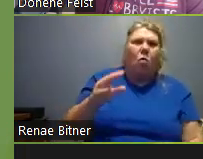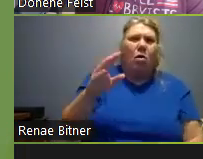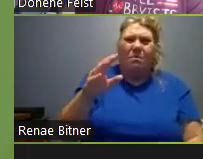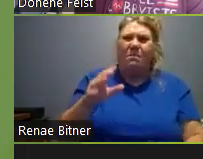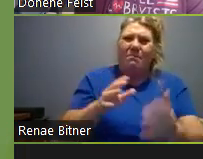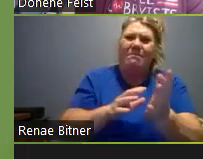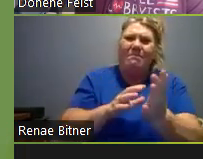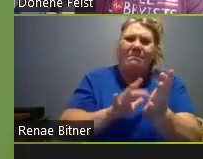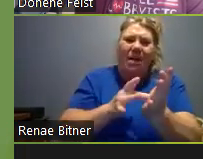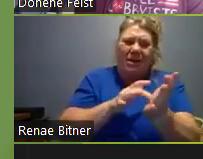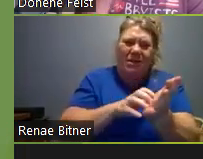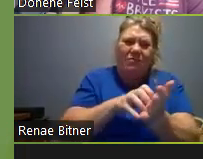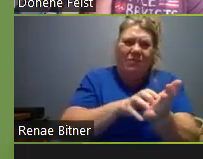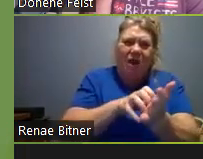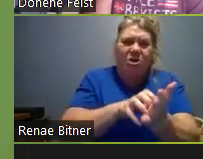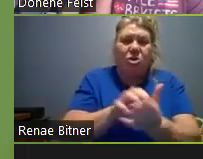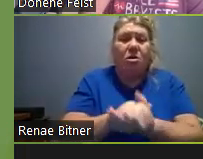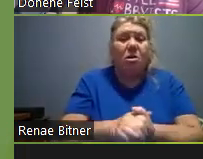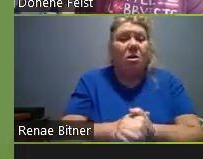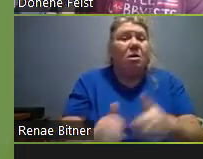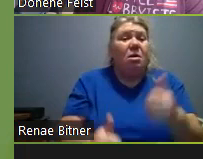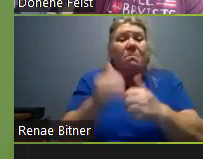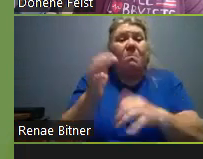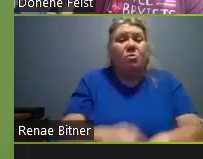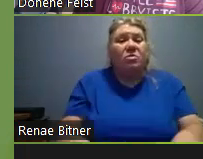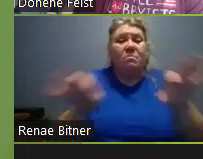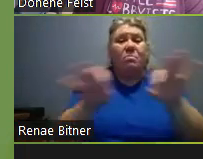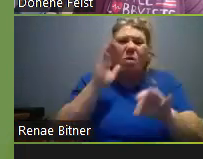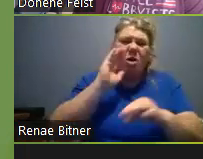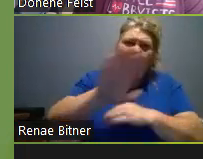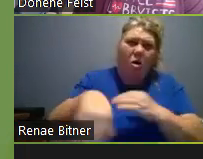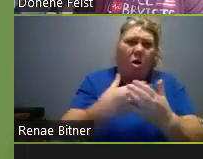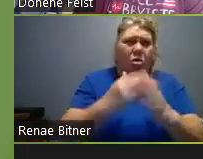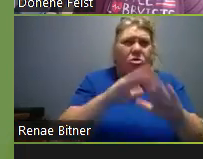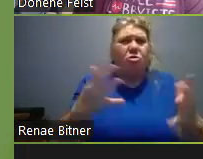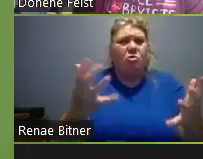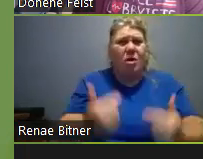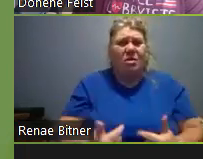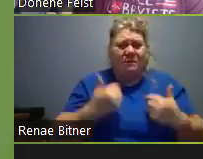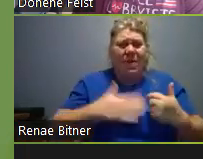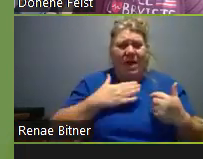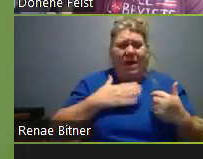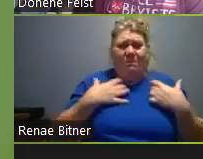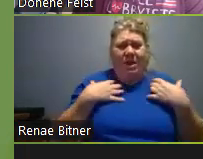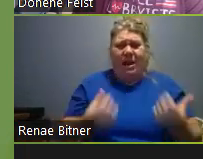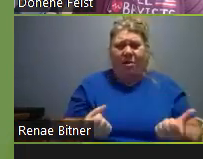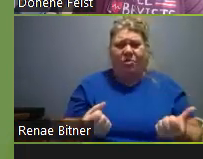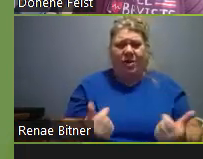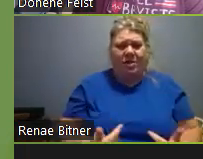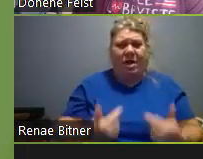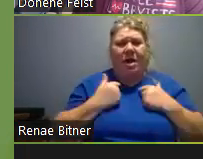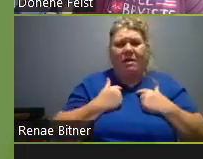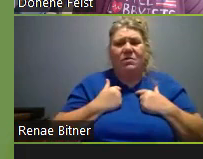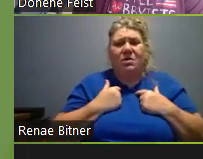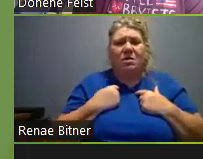fragile. So above all, we know that all children want to live a happy, healthy childhood, and we're